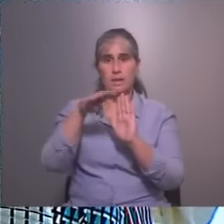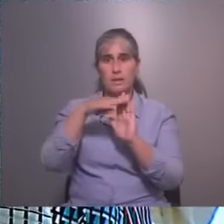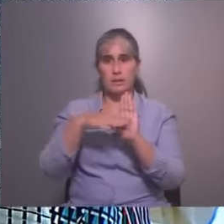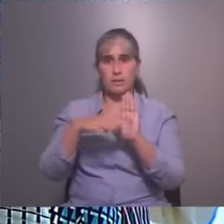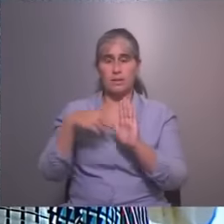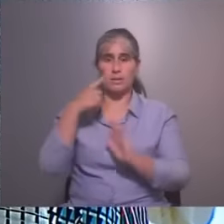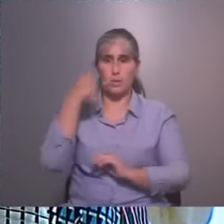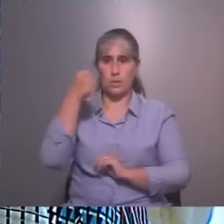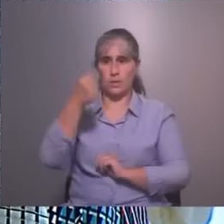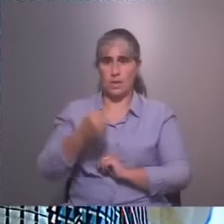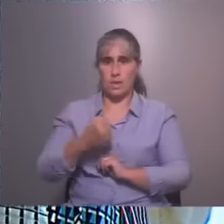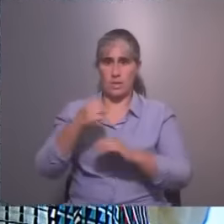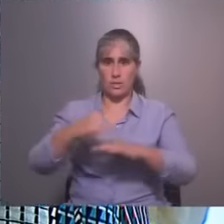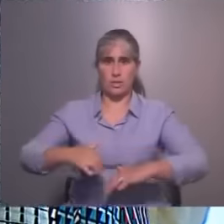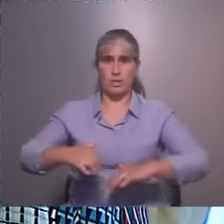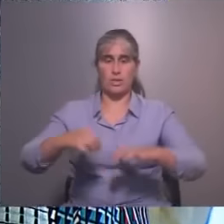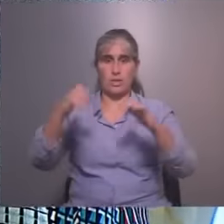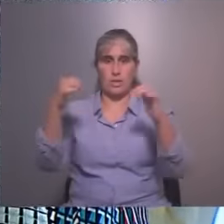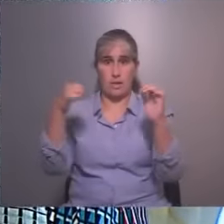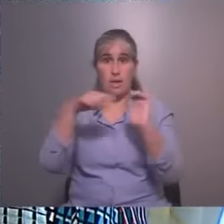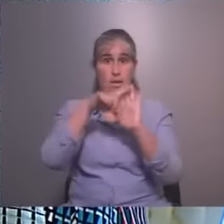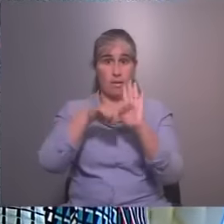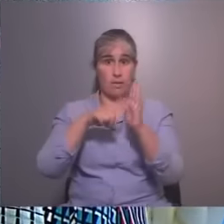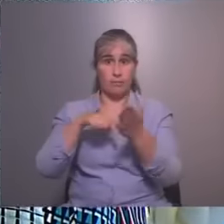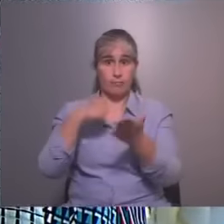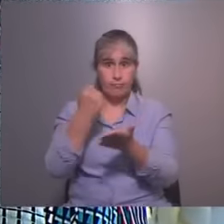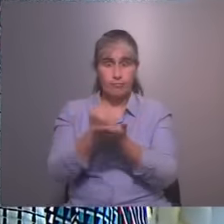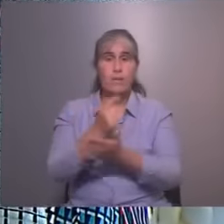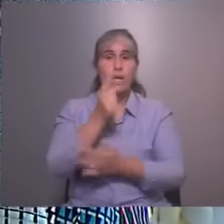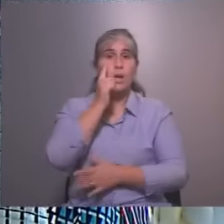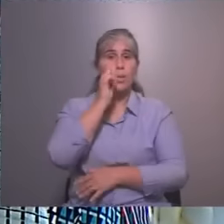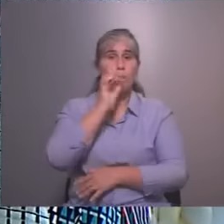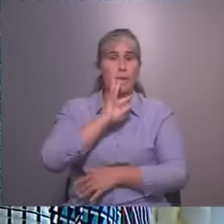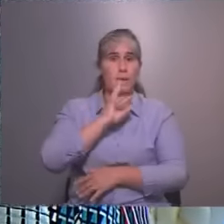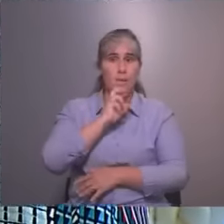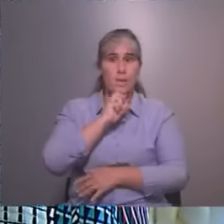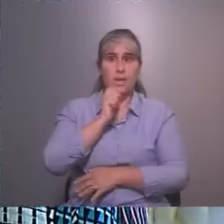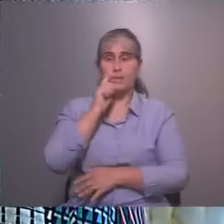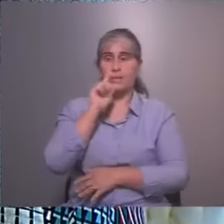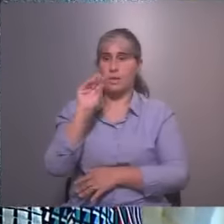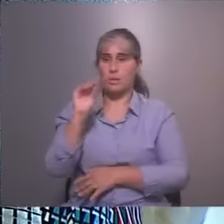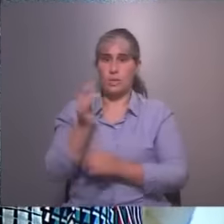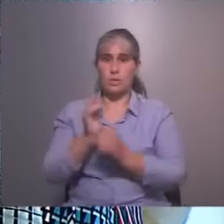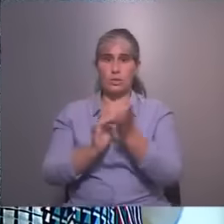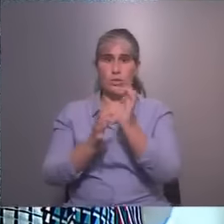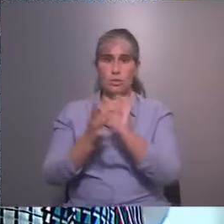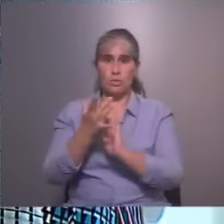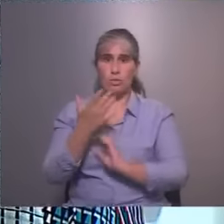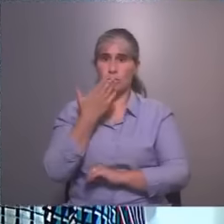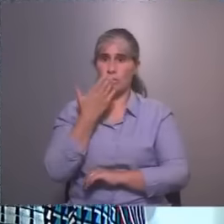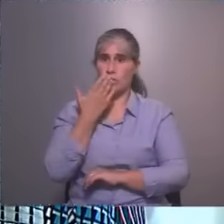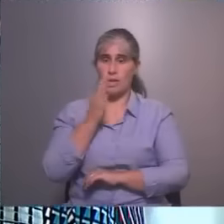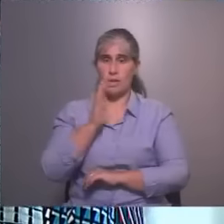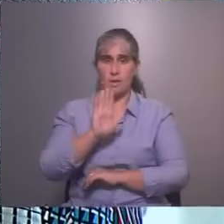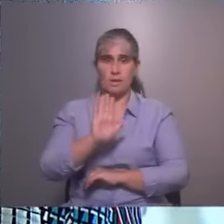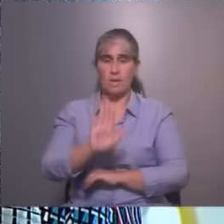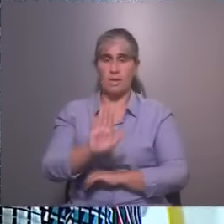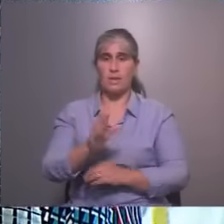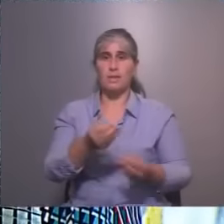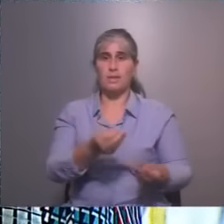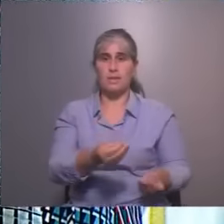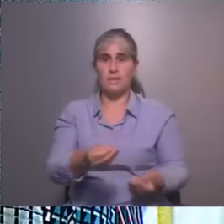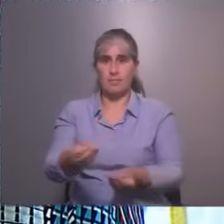were completed for their purification, according to the law of Moses, they took